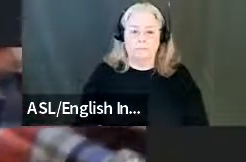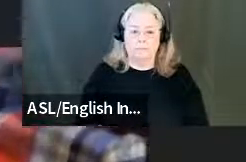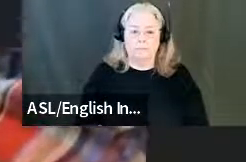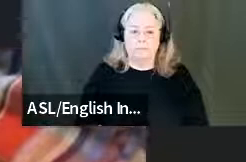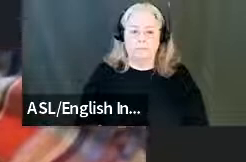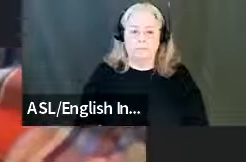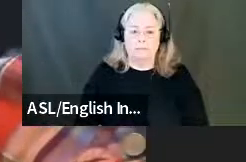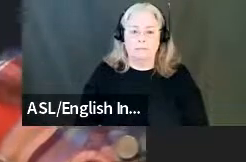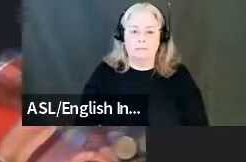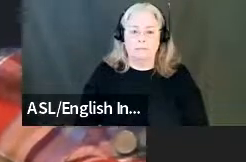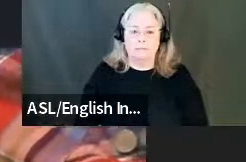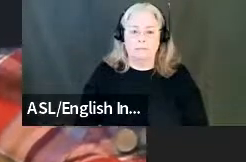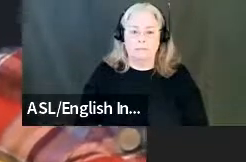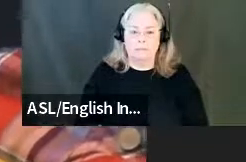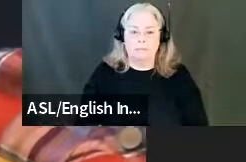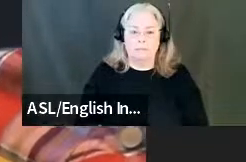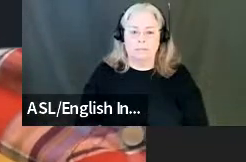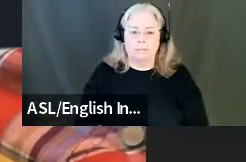Properly.